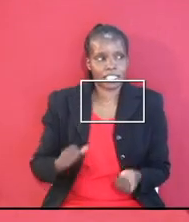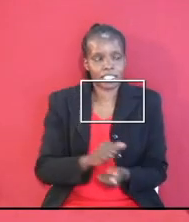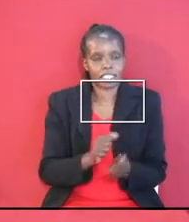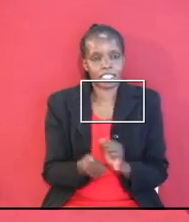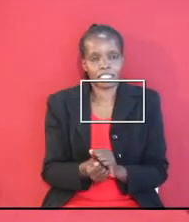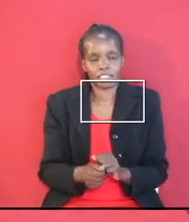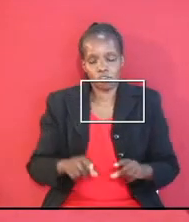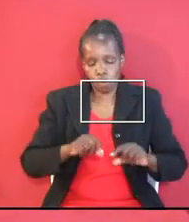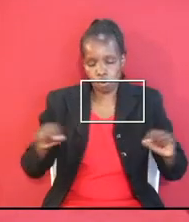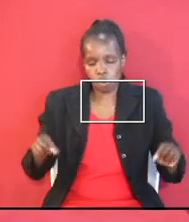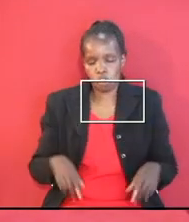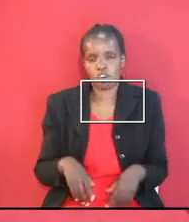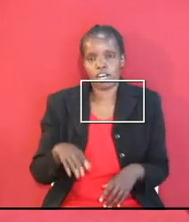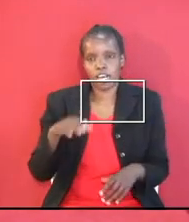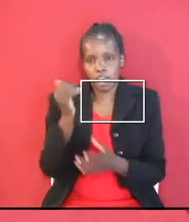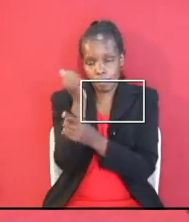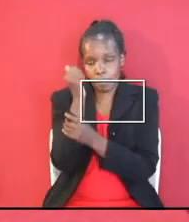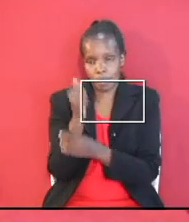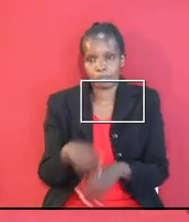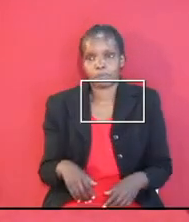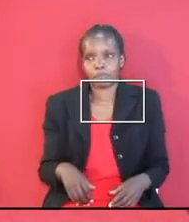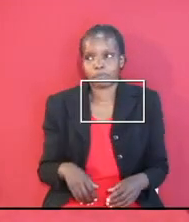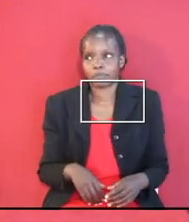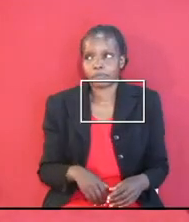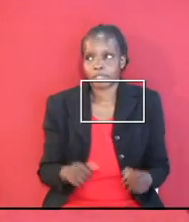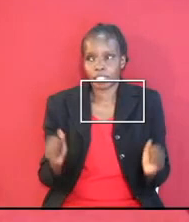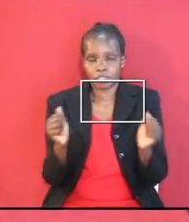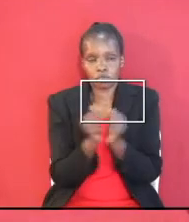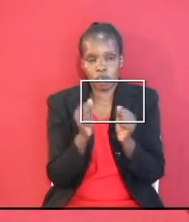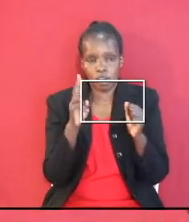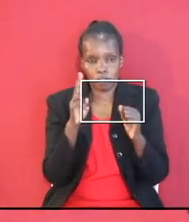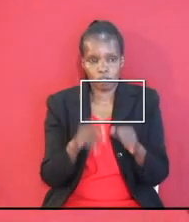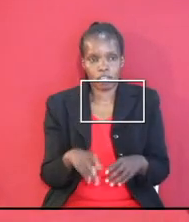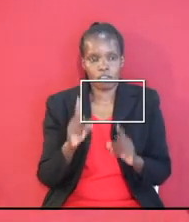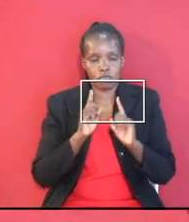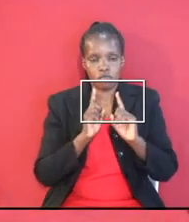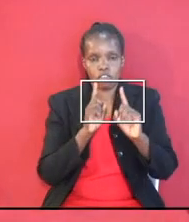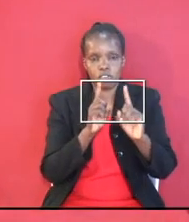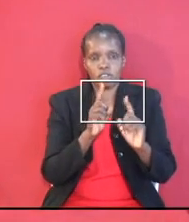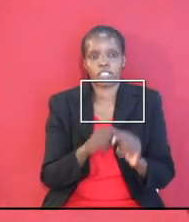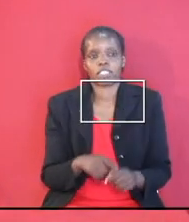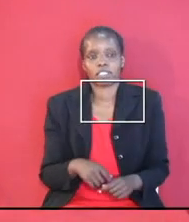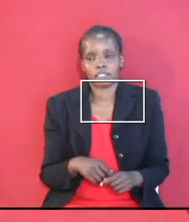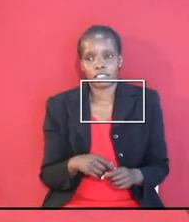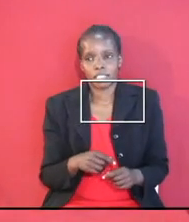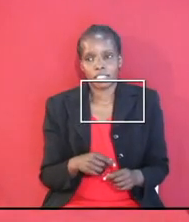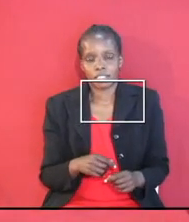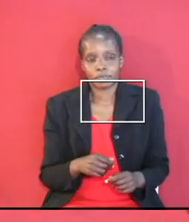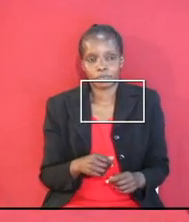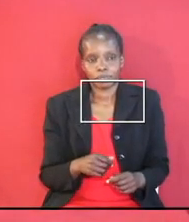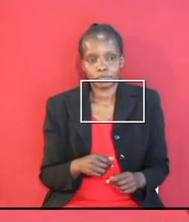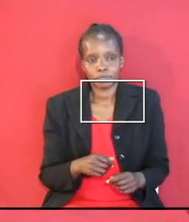Abraham. Let me come this side. The disciples. The 12 disciples. Yeah. All the 12 or 11? They